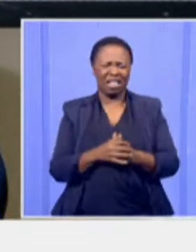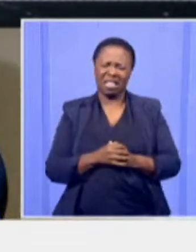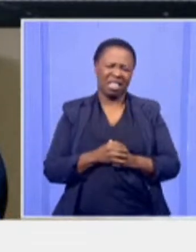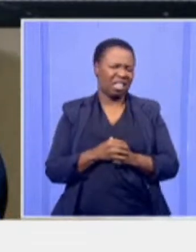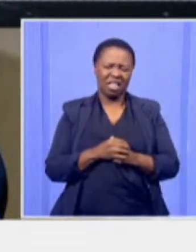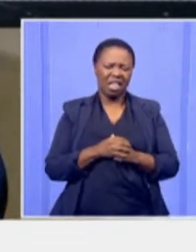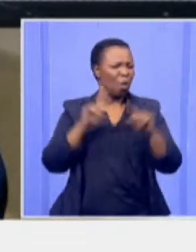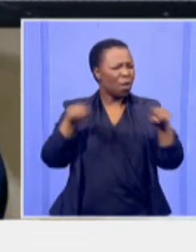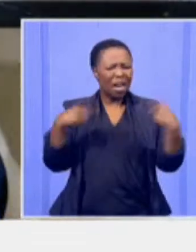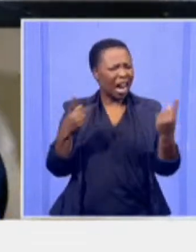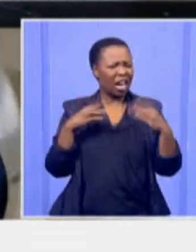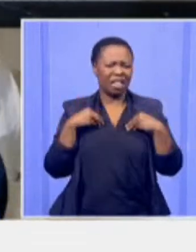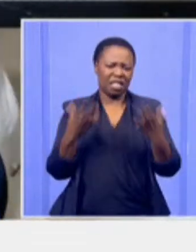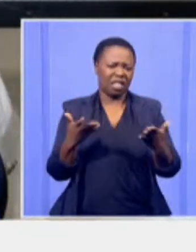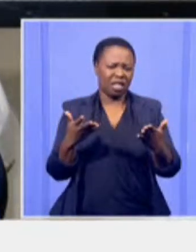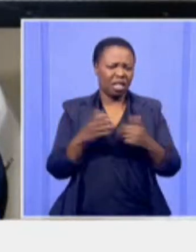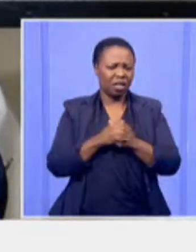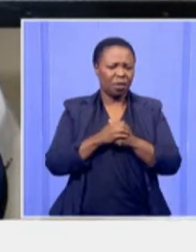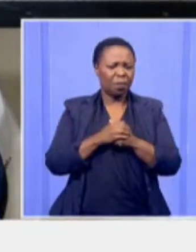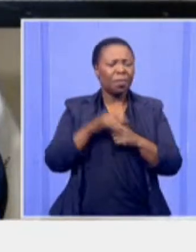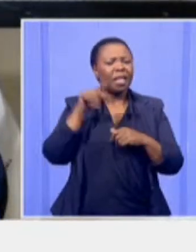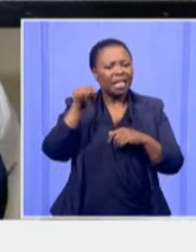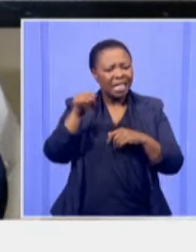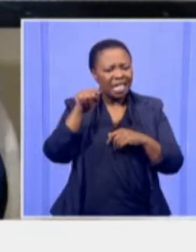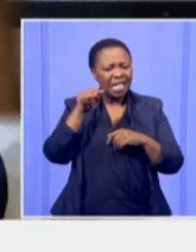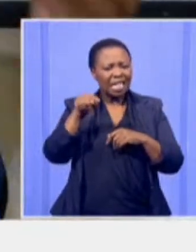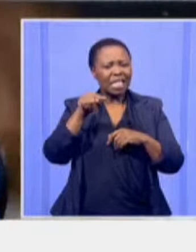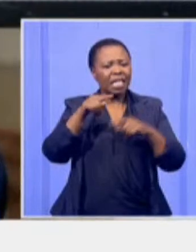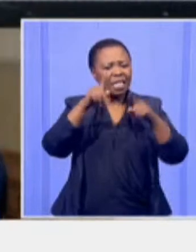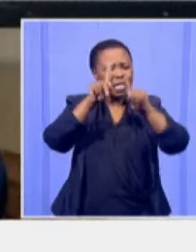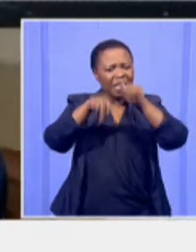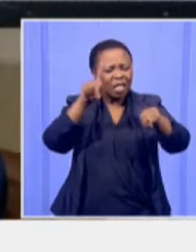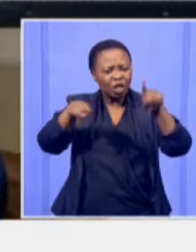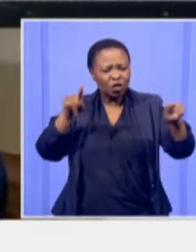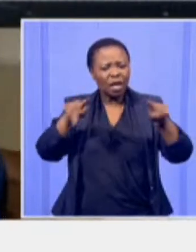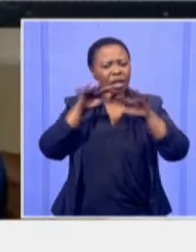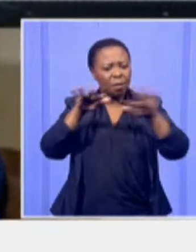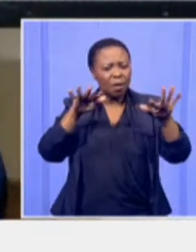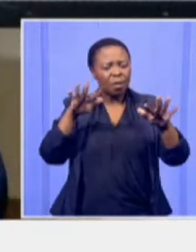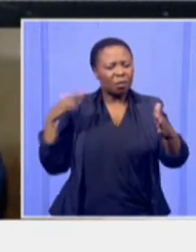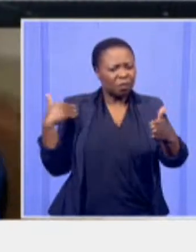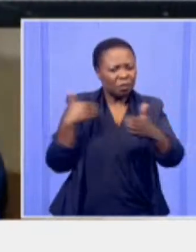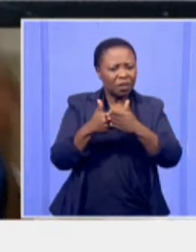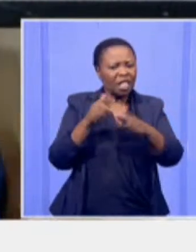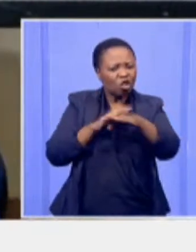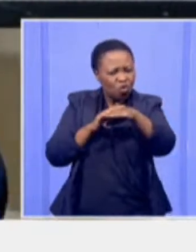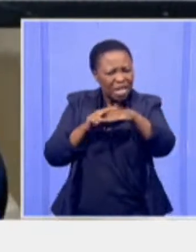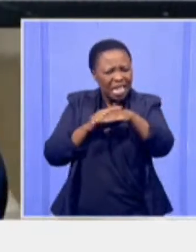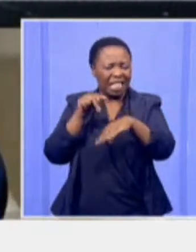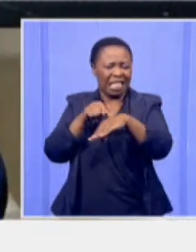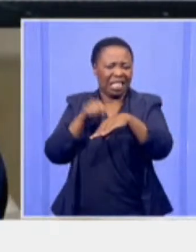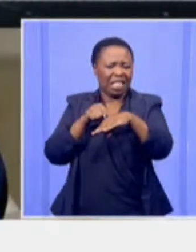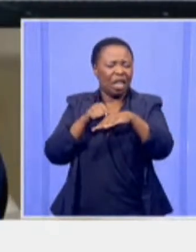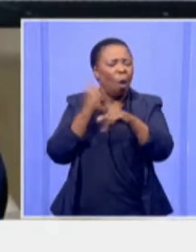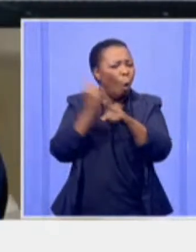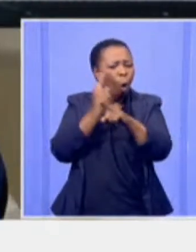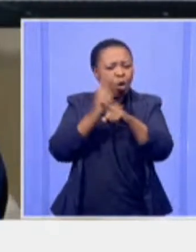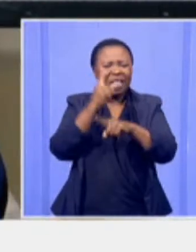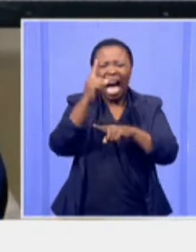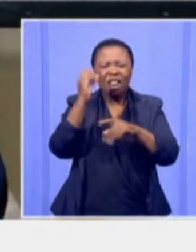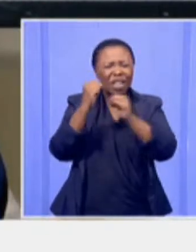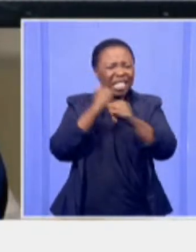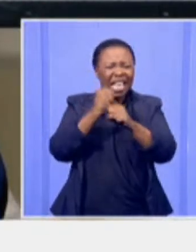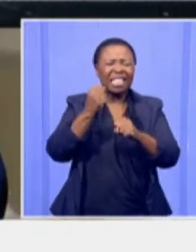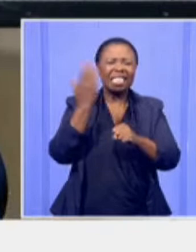historically is a racial university, which for the past 100 years have been excluding black students. And